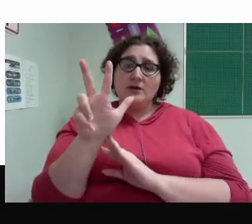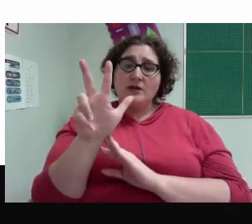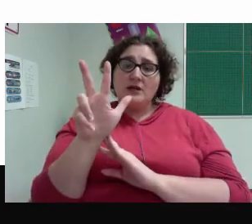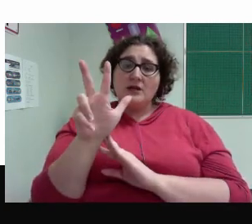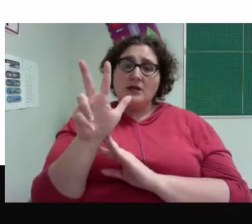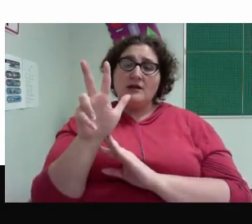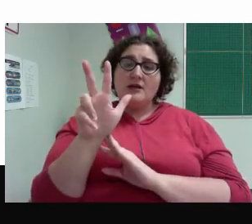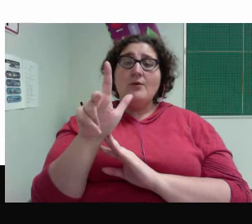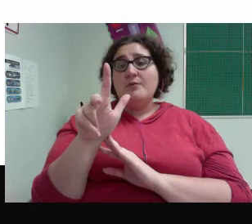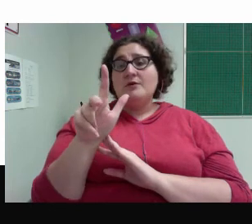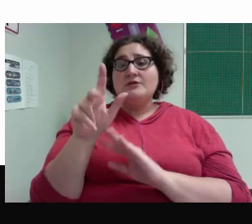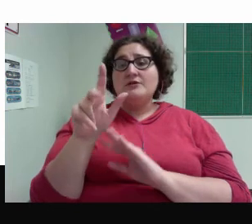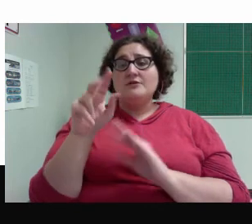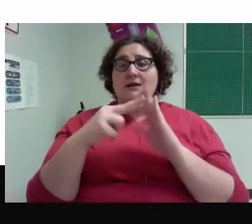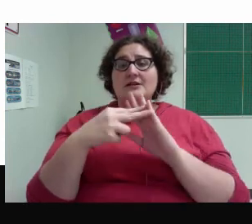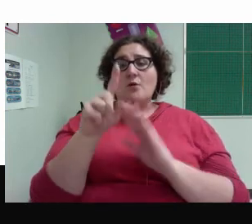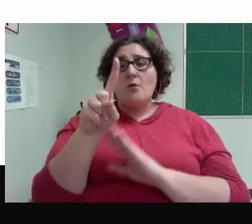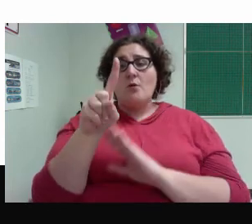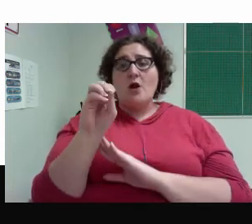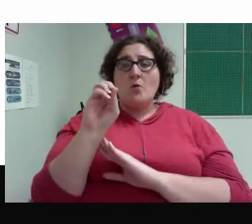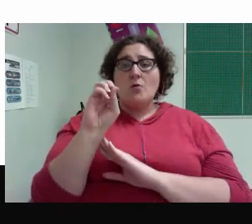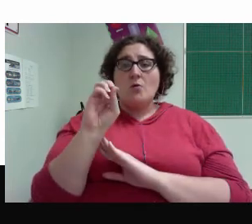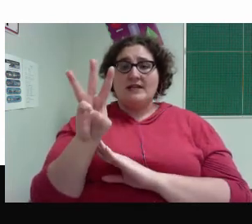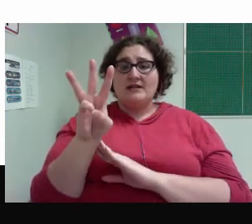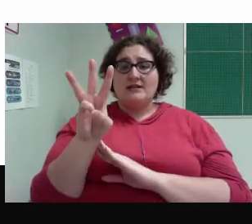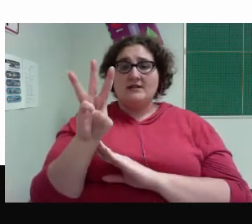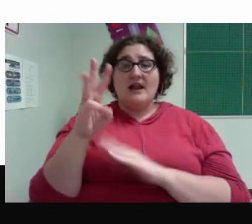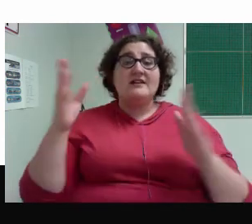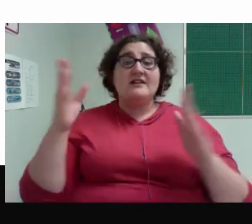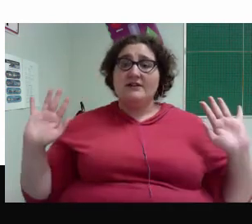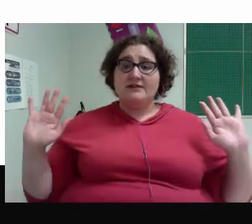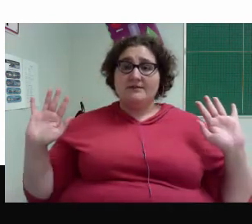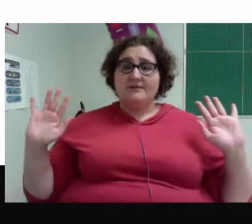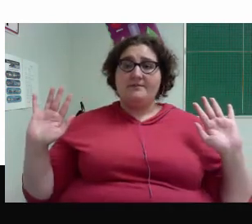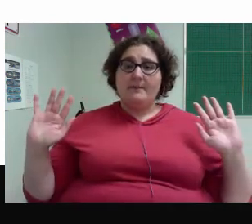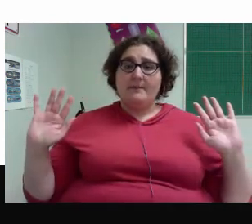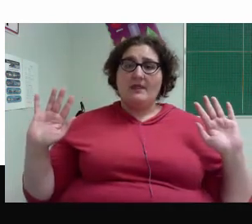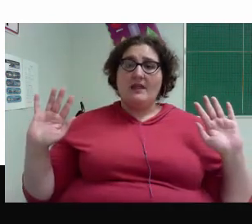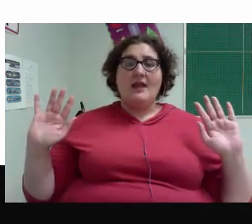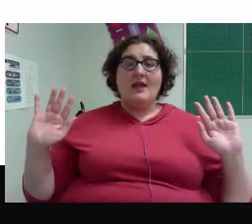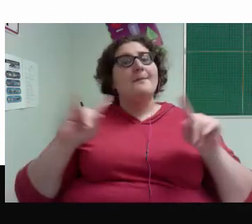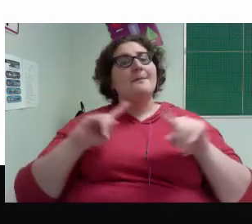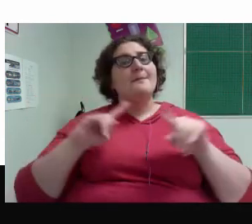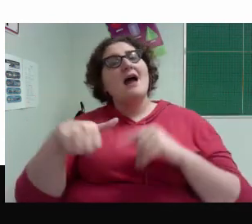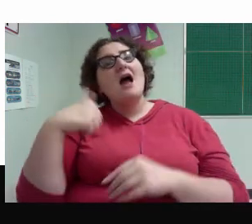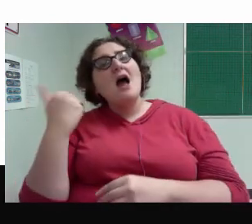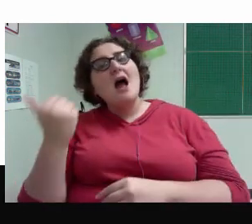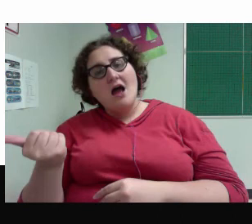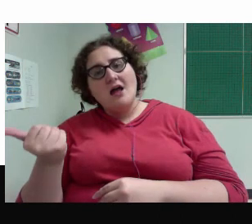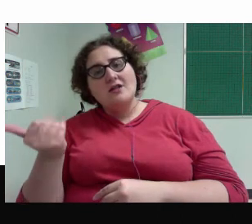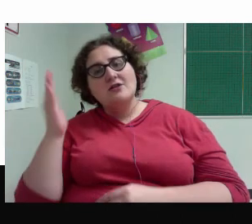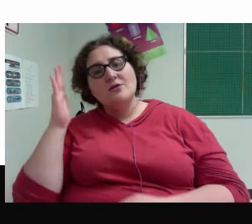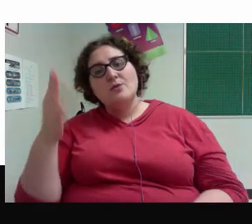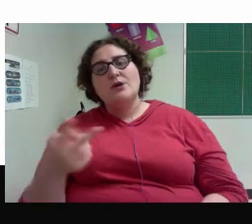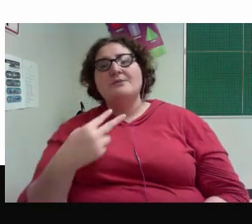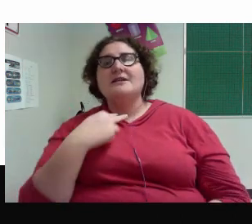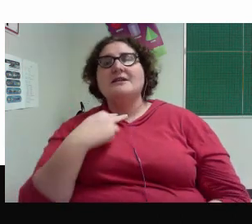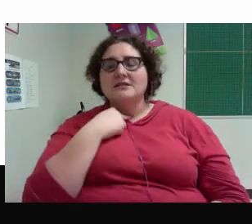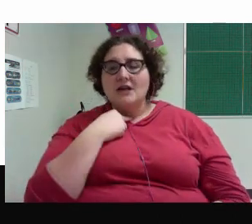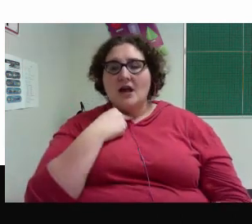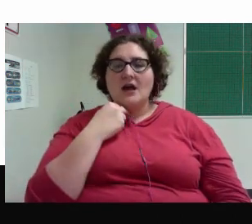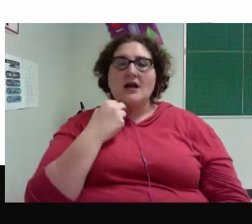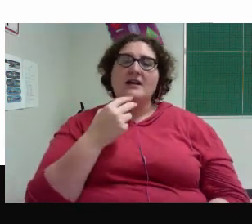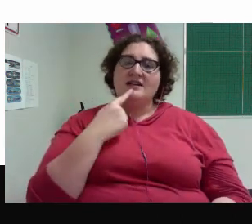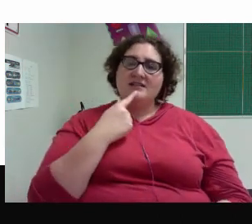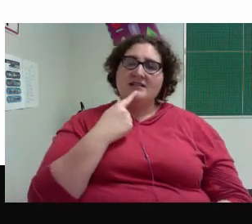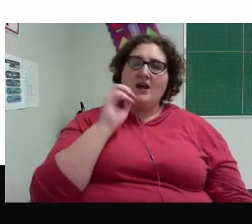going to say, okay, that makes it 106. And you're going to be done. Others of you are going to get stuck, and you're going